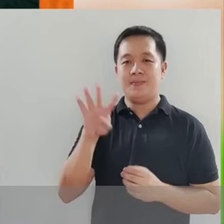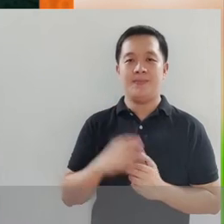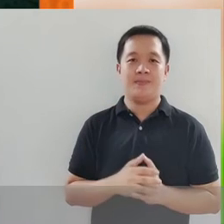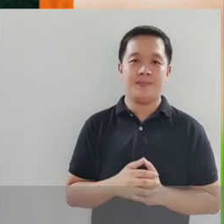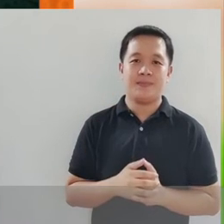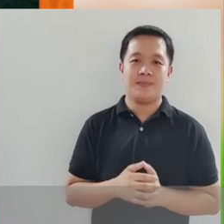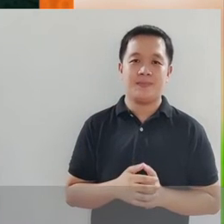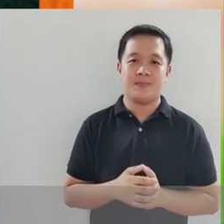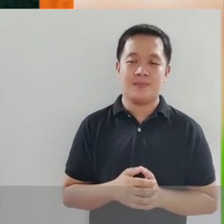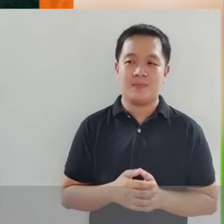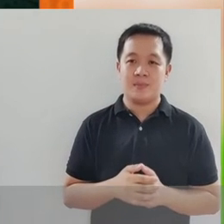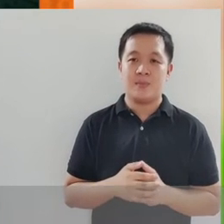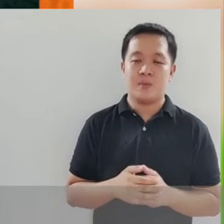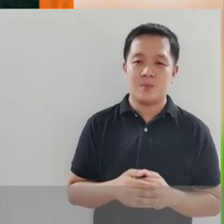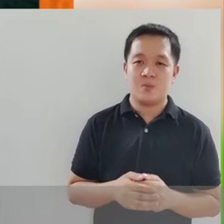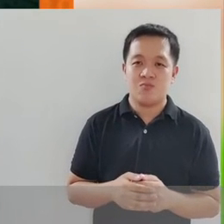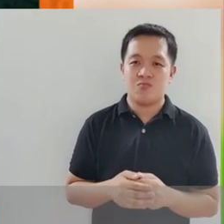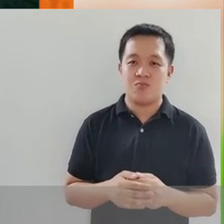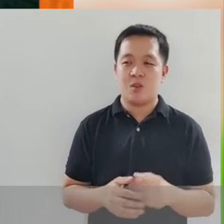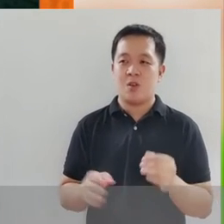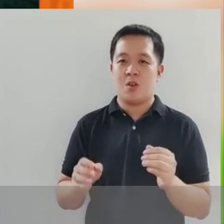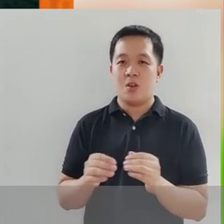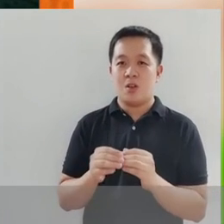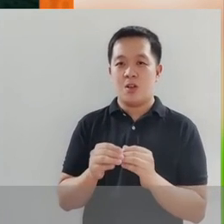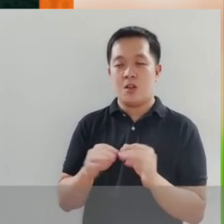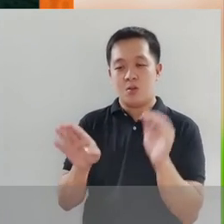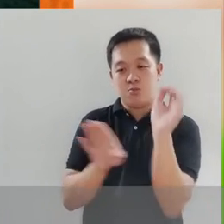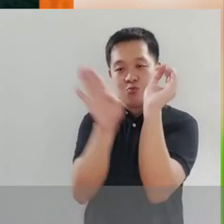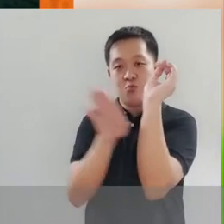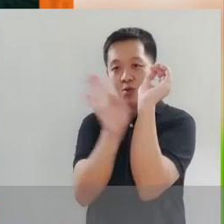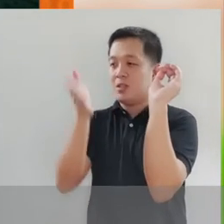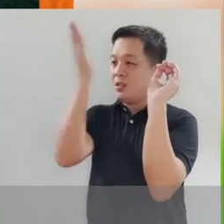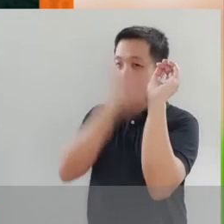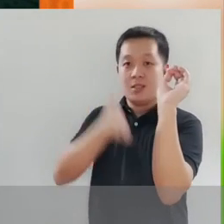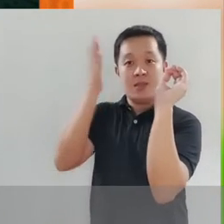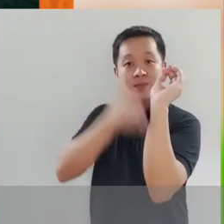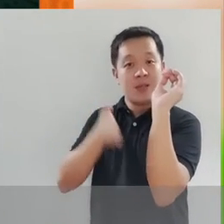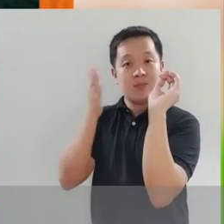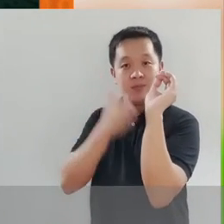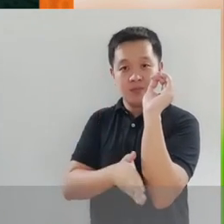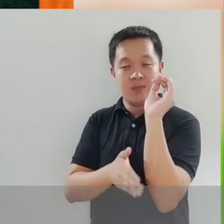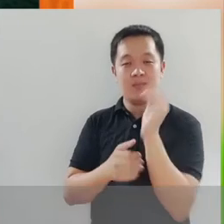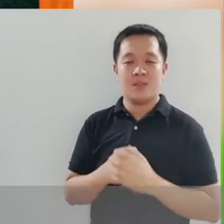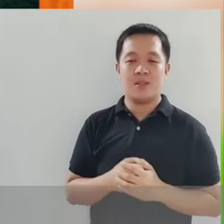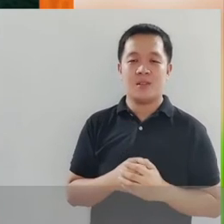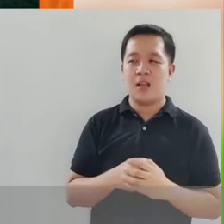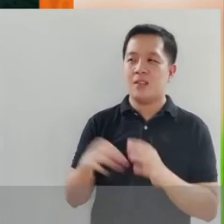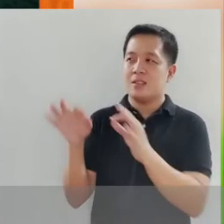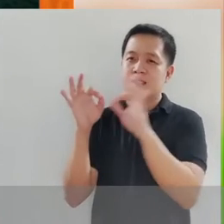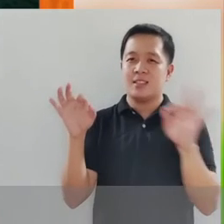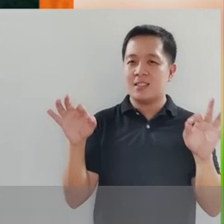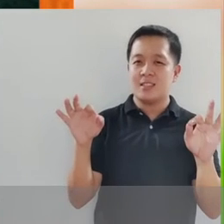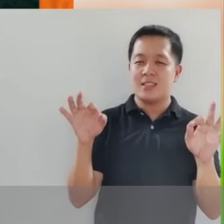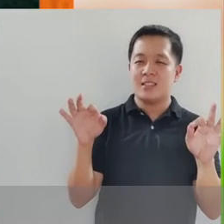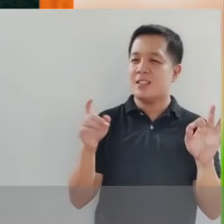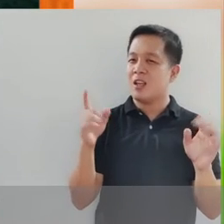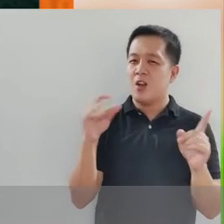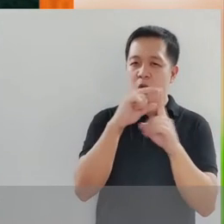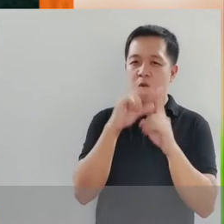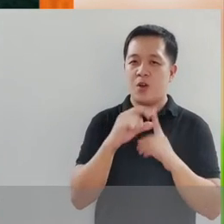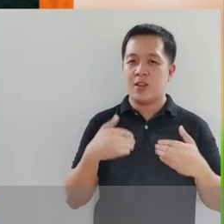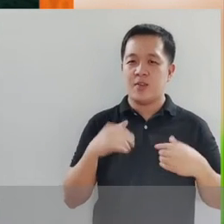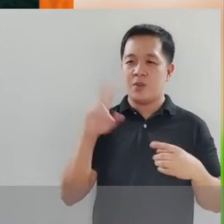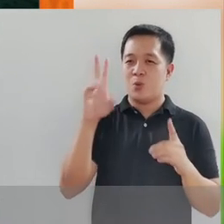Number 4. We chopped off a branch. In this sentence, what are